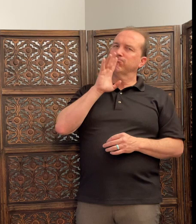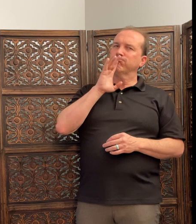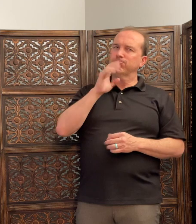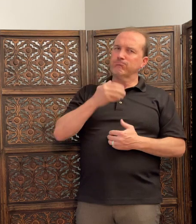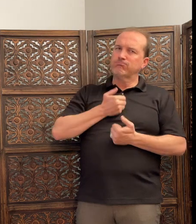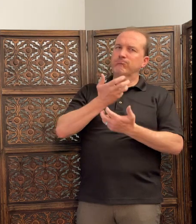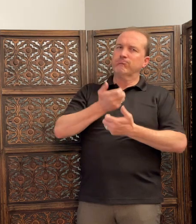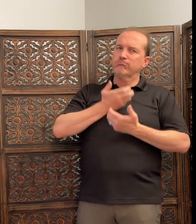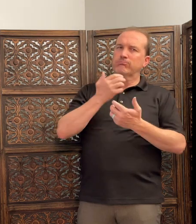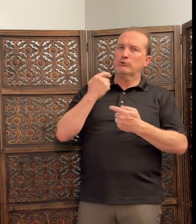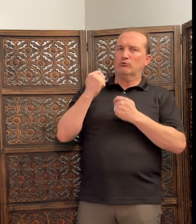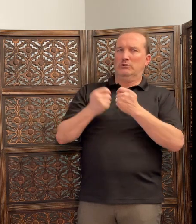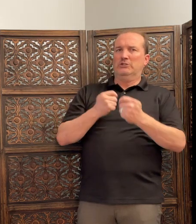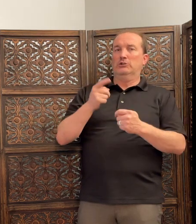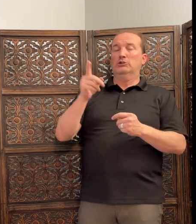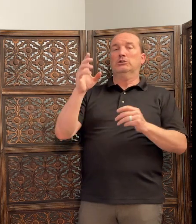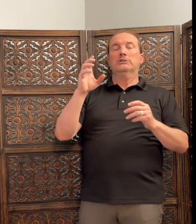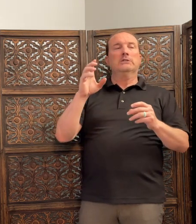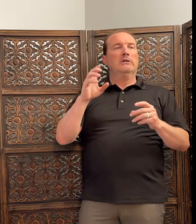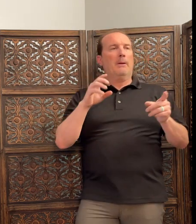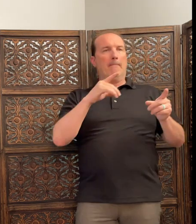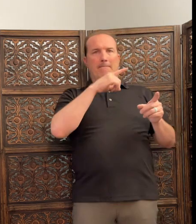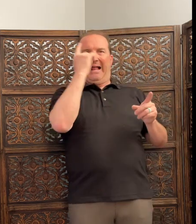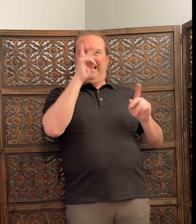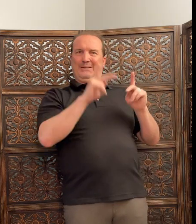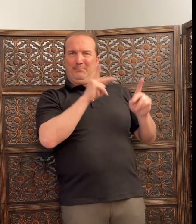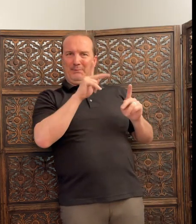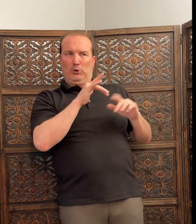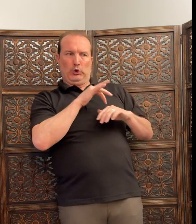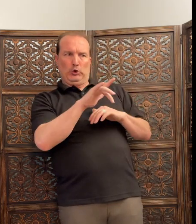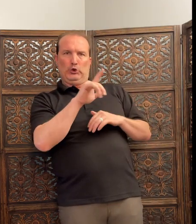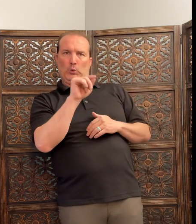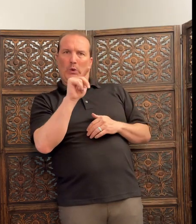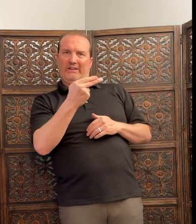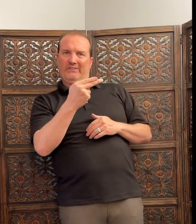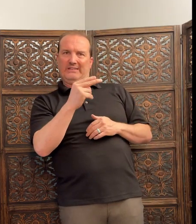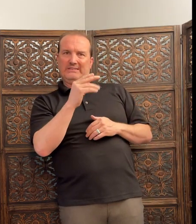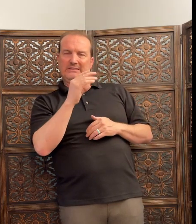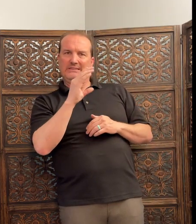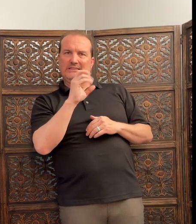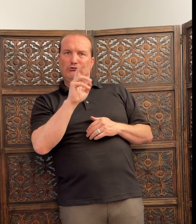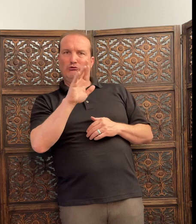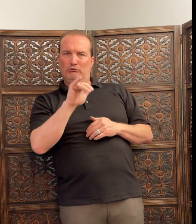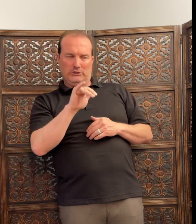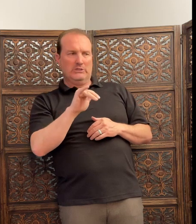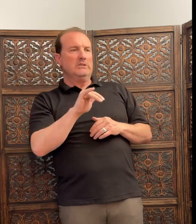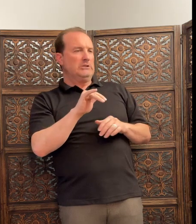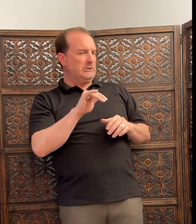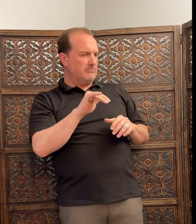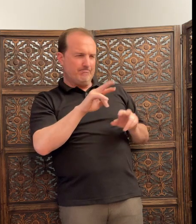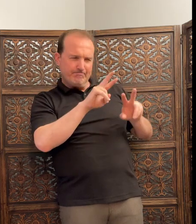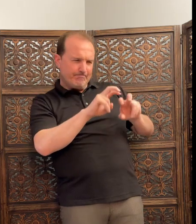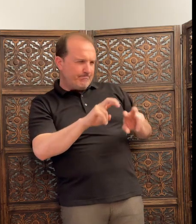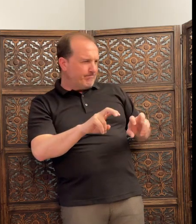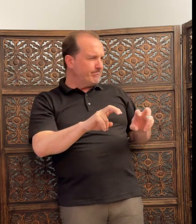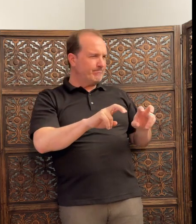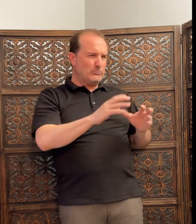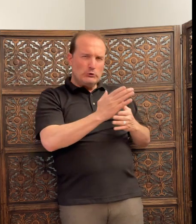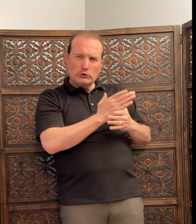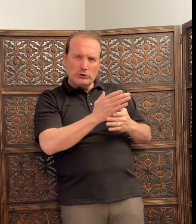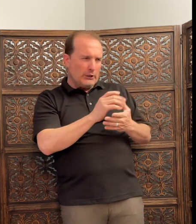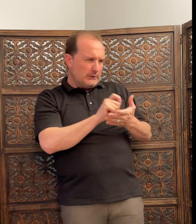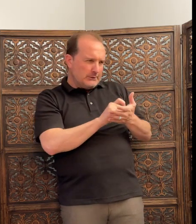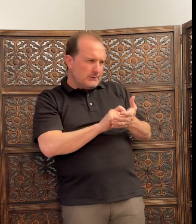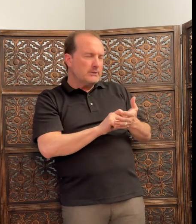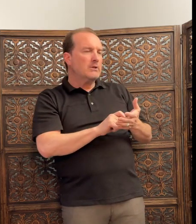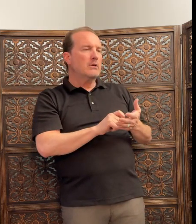traditions. She explored real-life shared spaces among Black people in the early 20th century. She was particularly